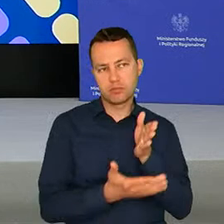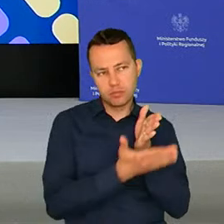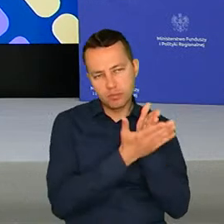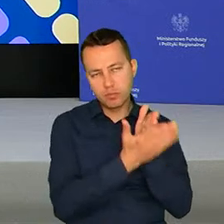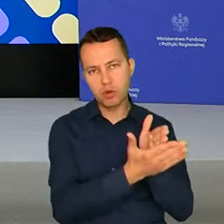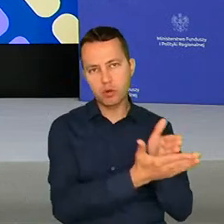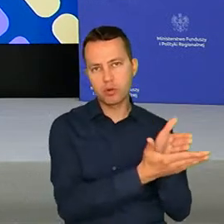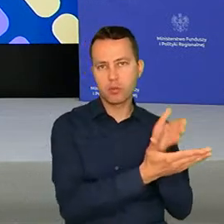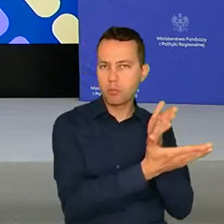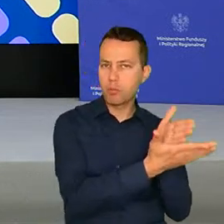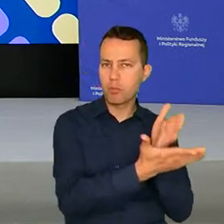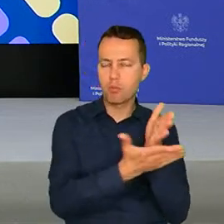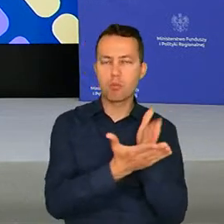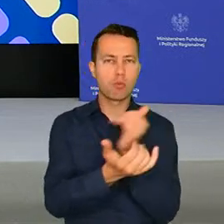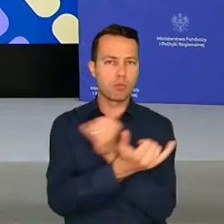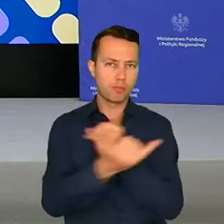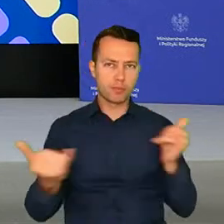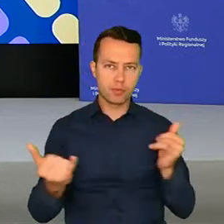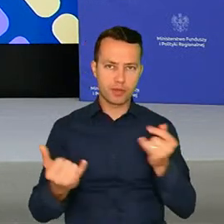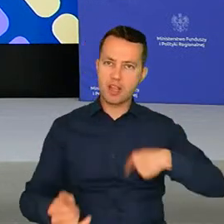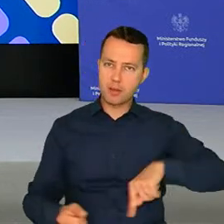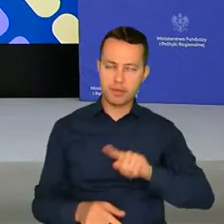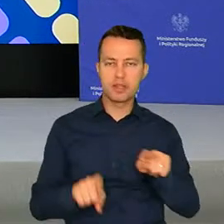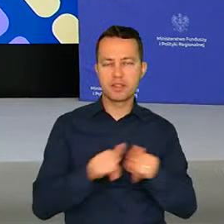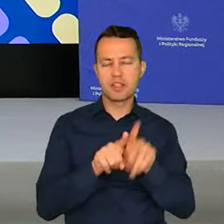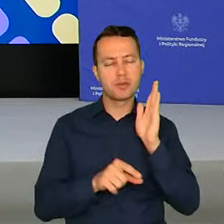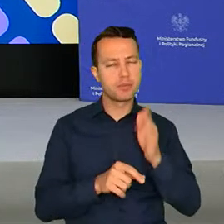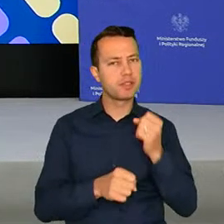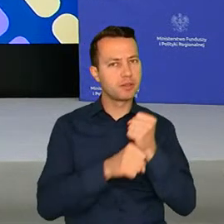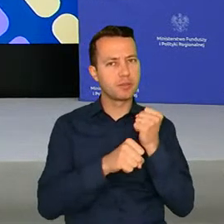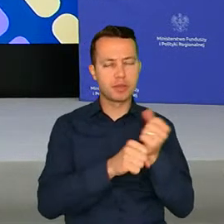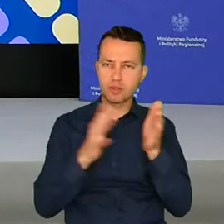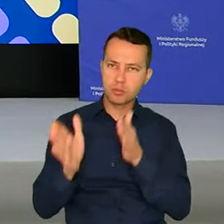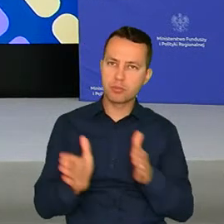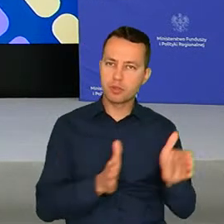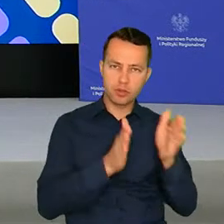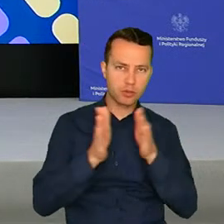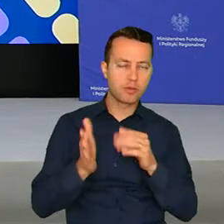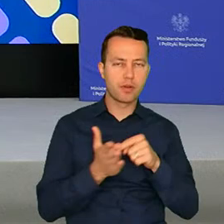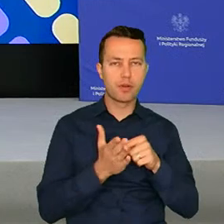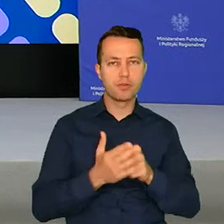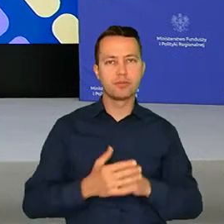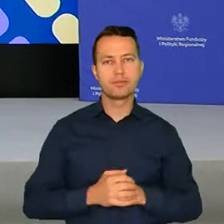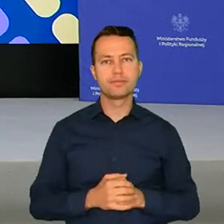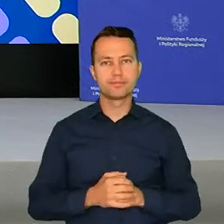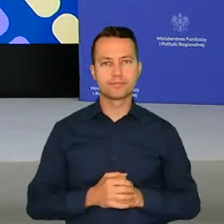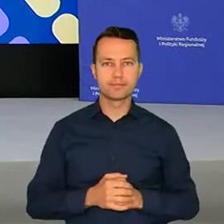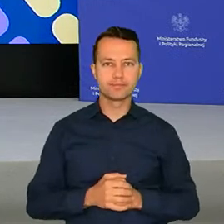this team will also work on the due diligence issues as well.